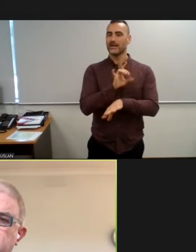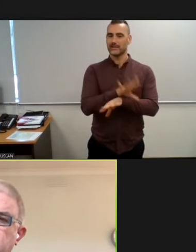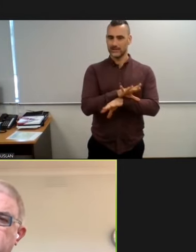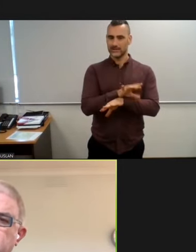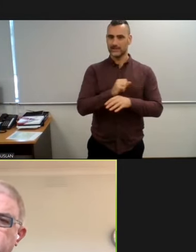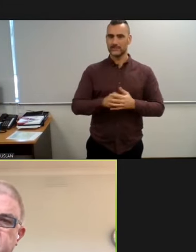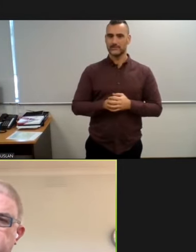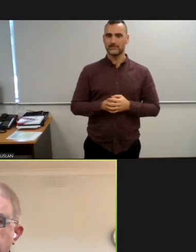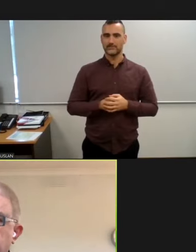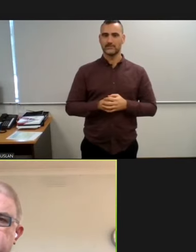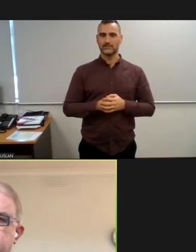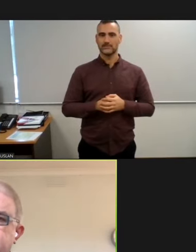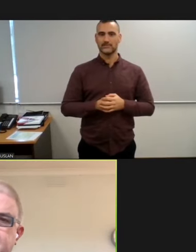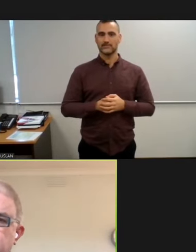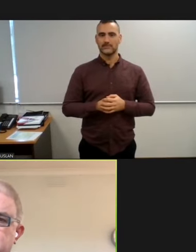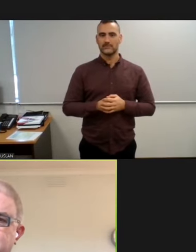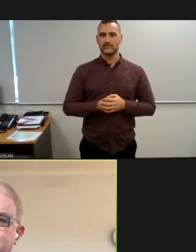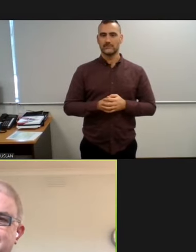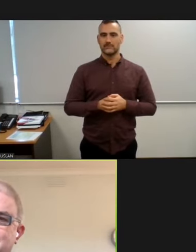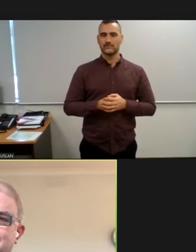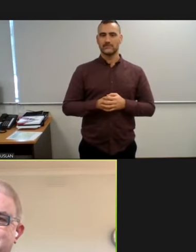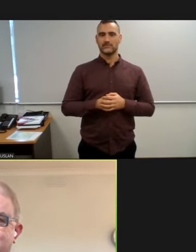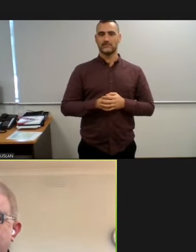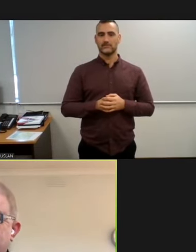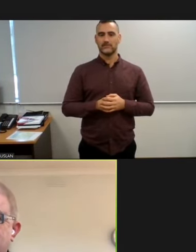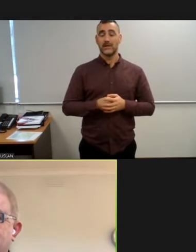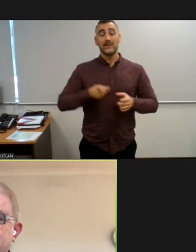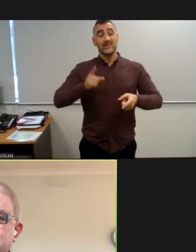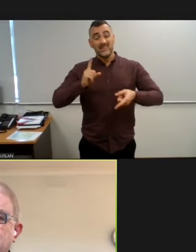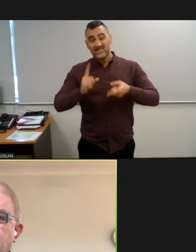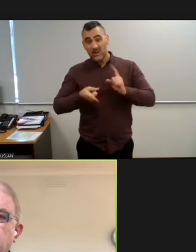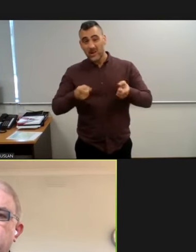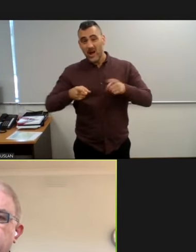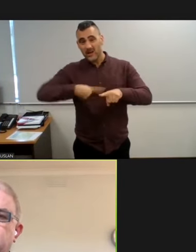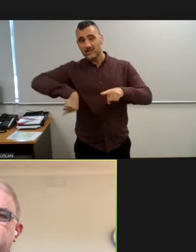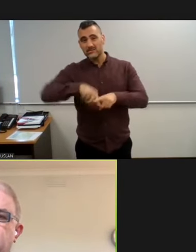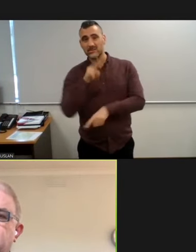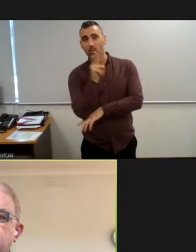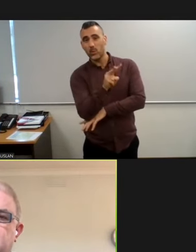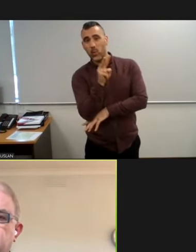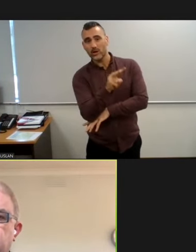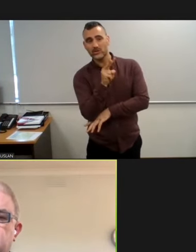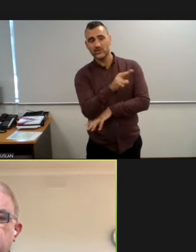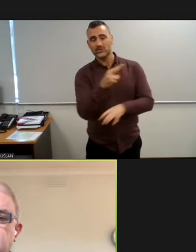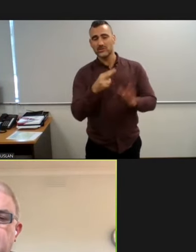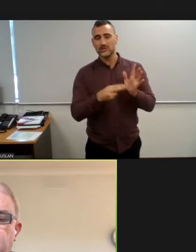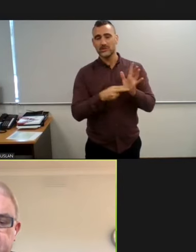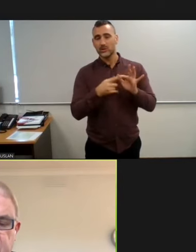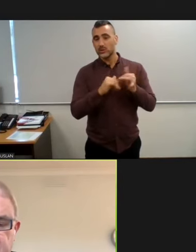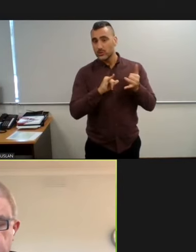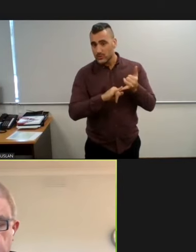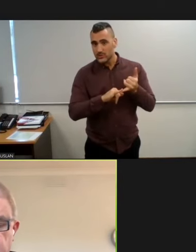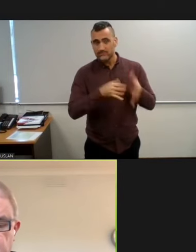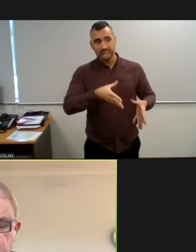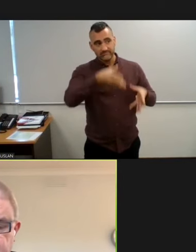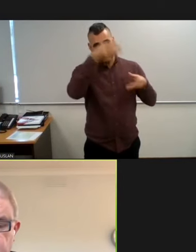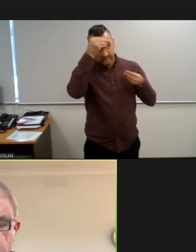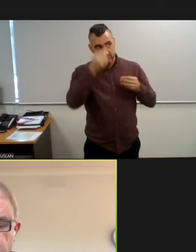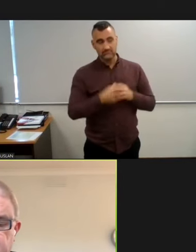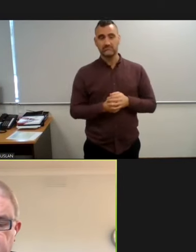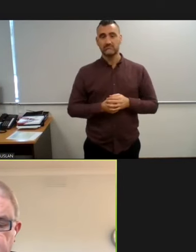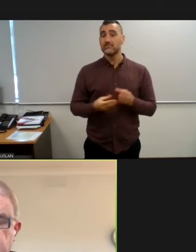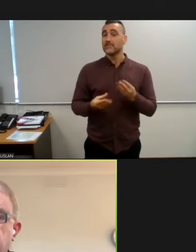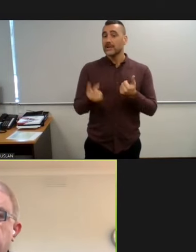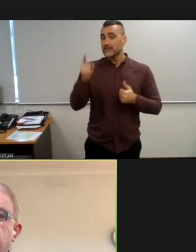different ways. Some of us kind of watch the nightly news, some of us look at a website, some of us get information in